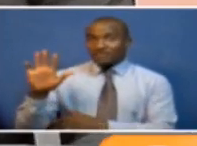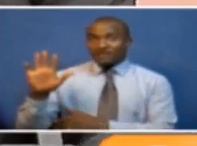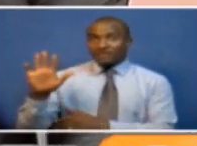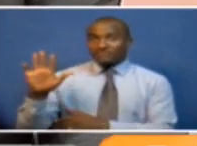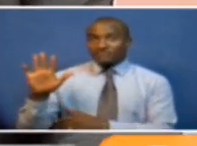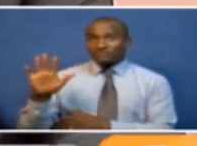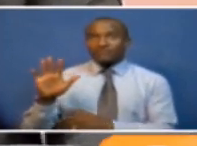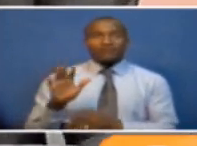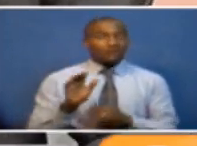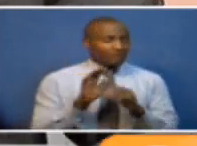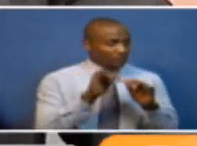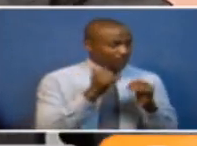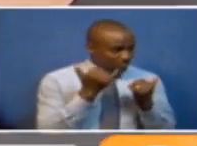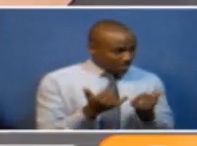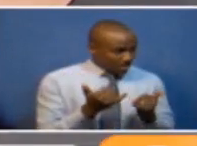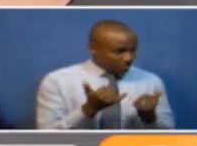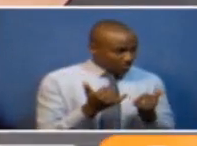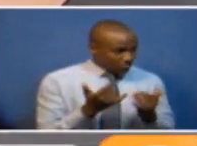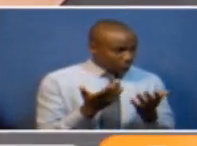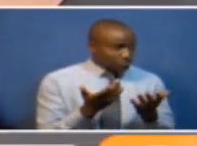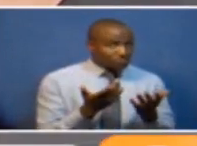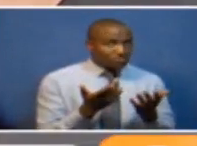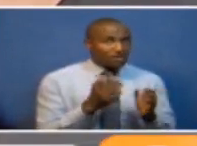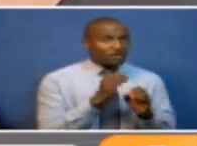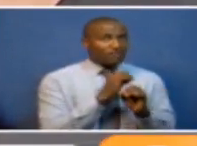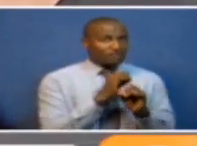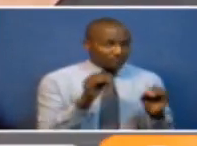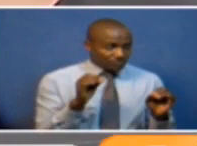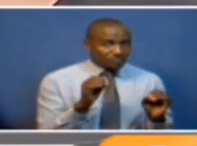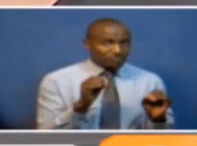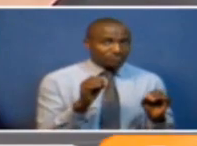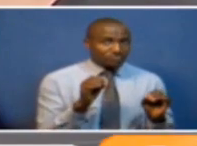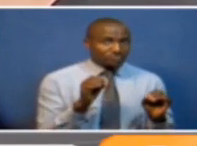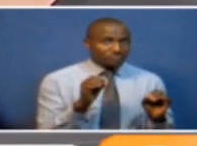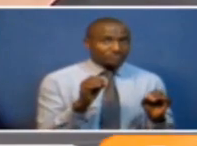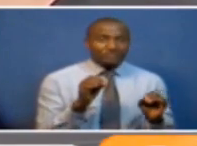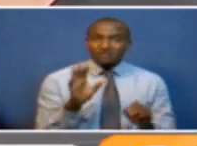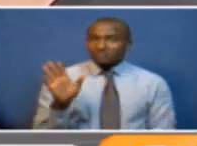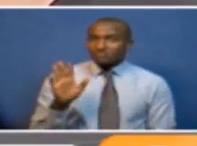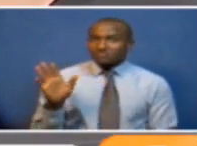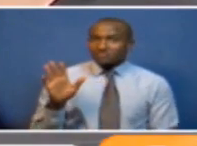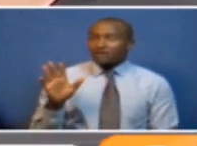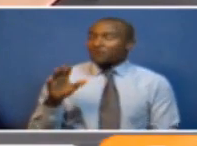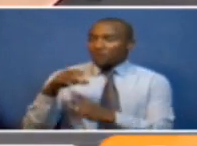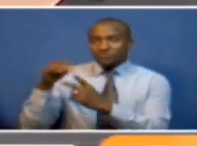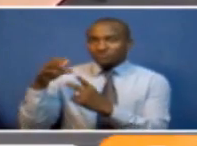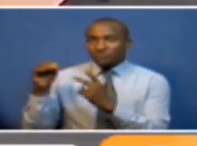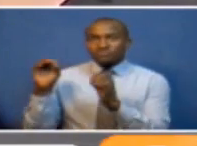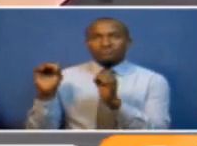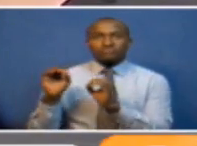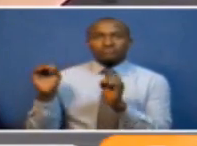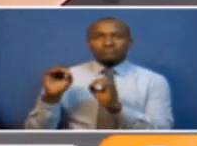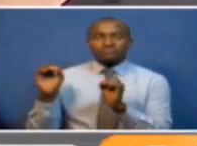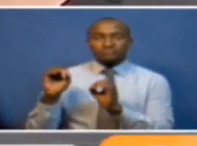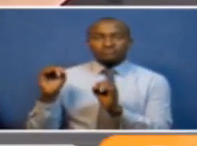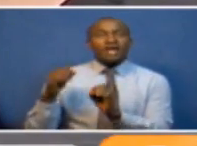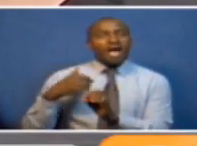Yes. If and not, there's a 1 billion shilling a month obligation payment. There is no option of if not. There is so